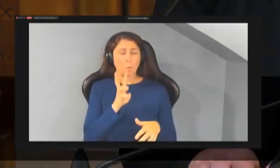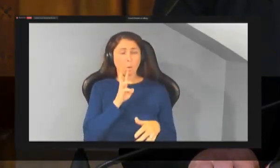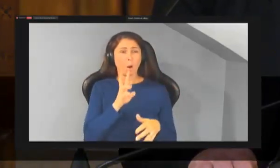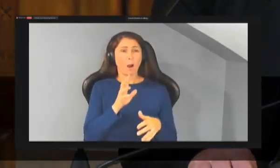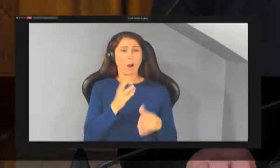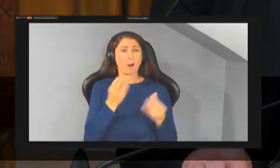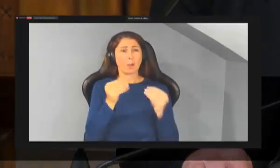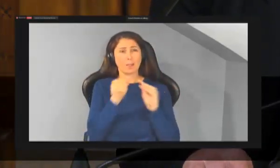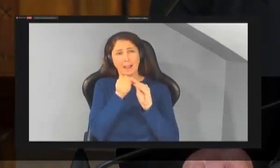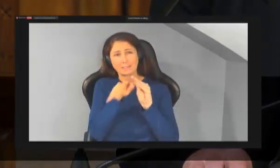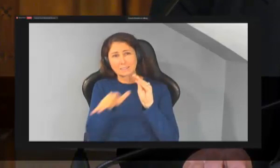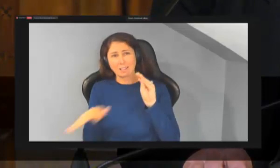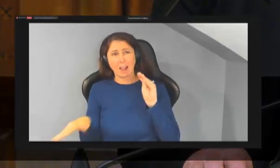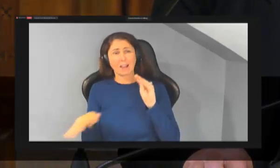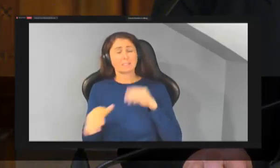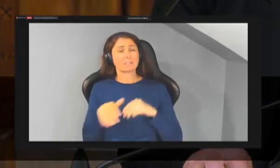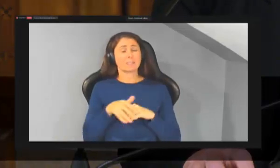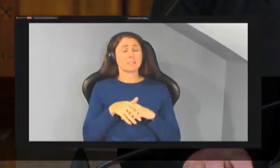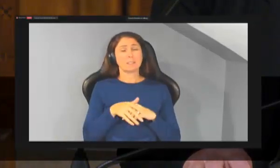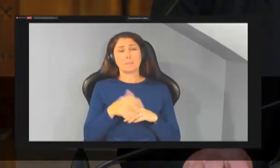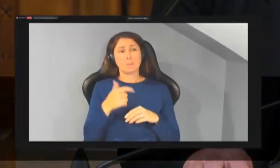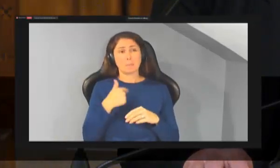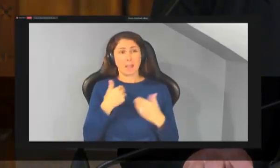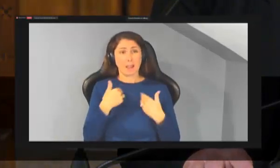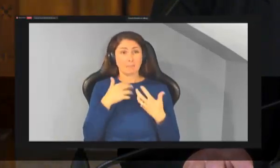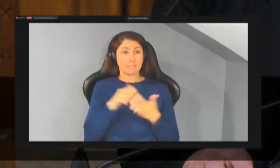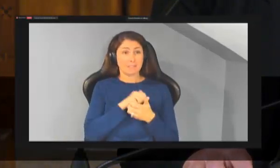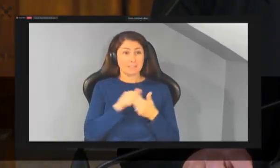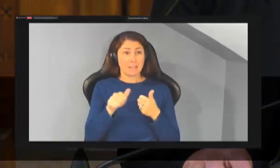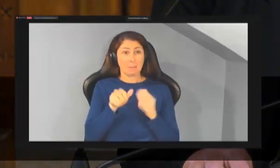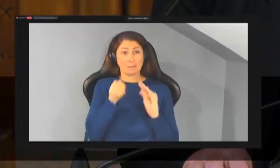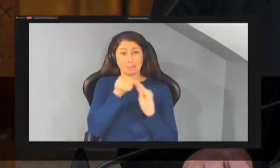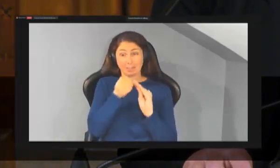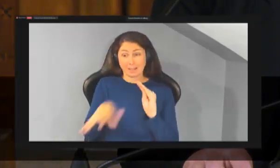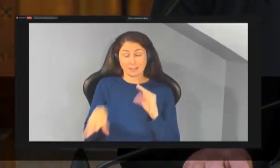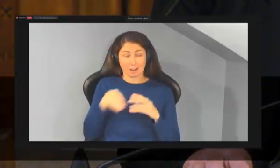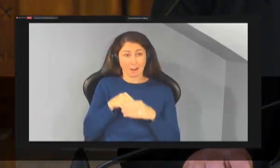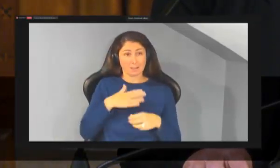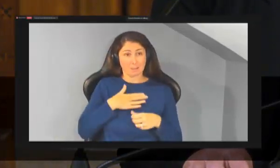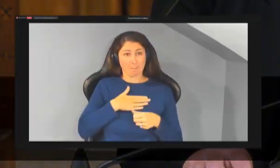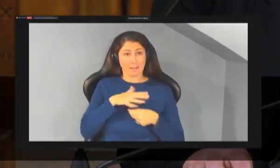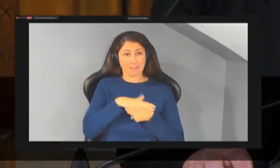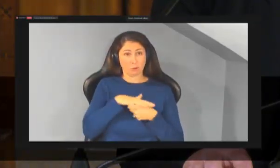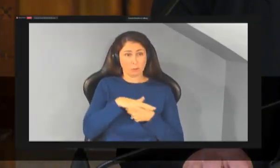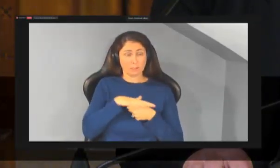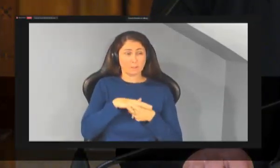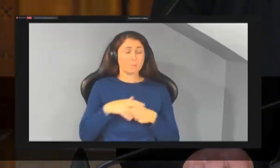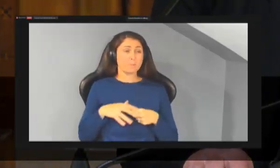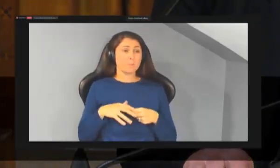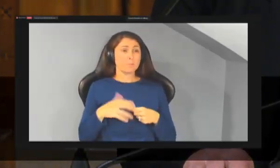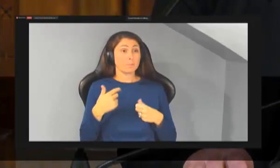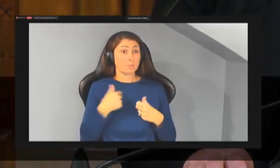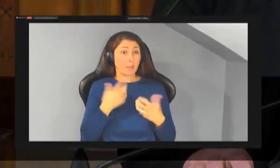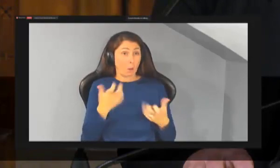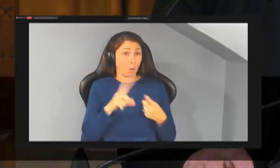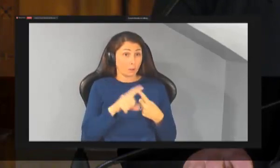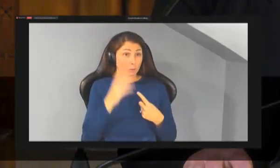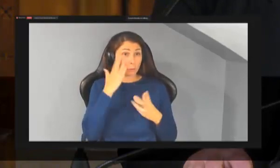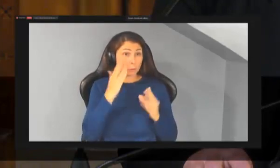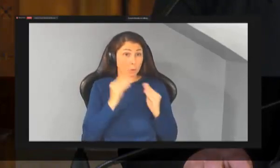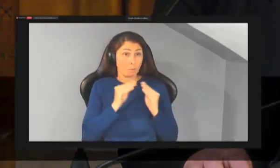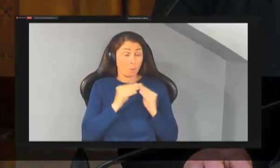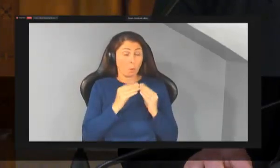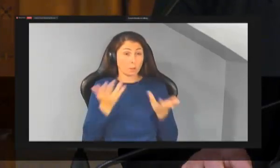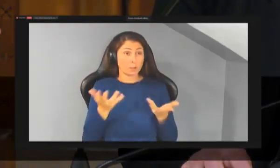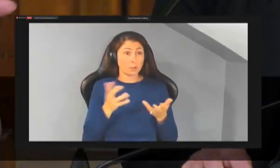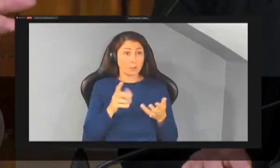I have very damaging landslides in my district, I wanted to know more. And it's a